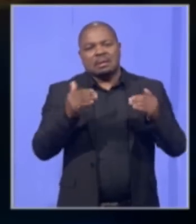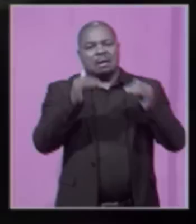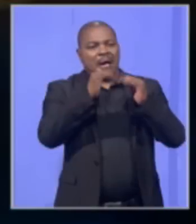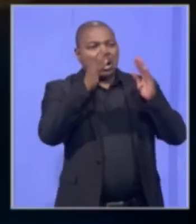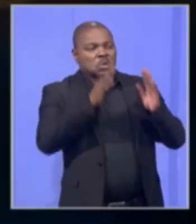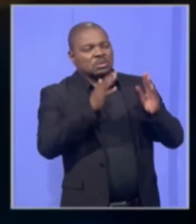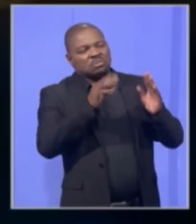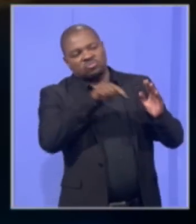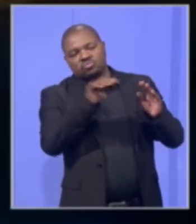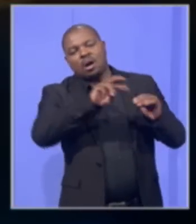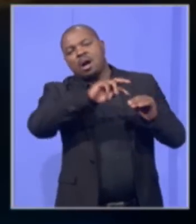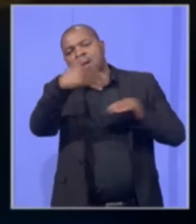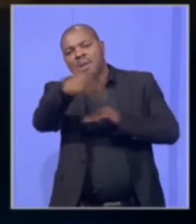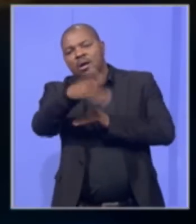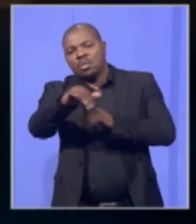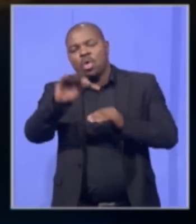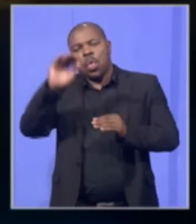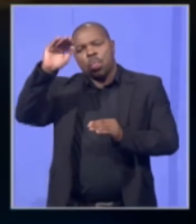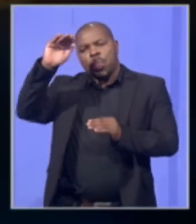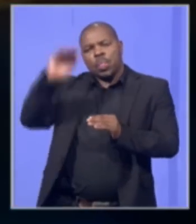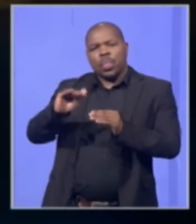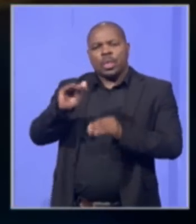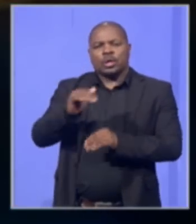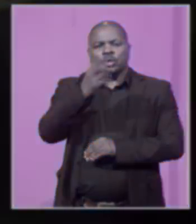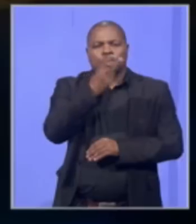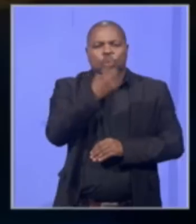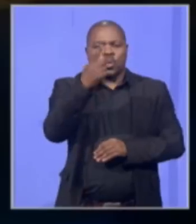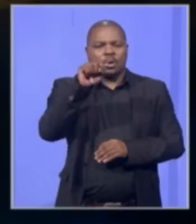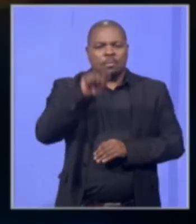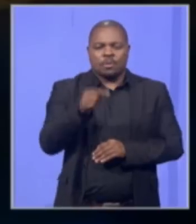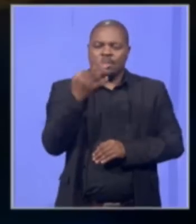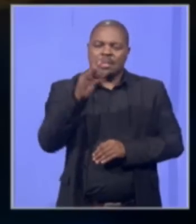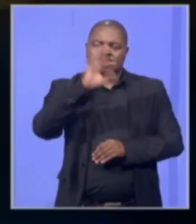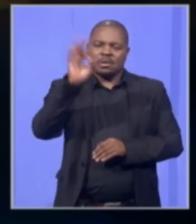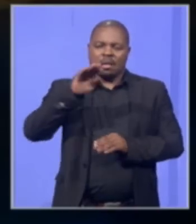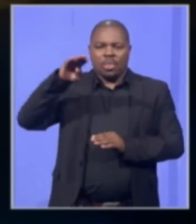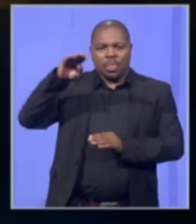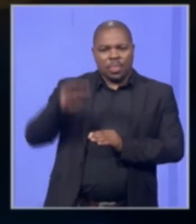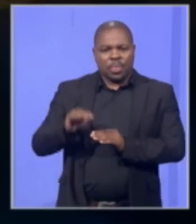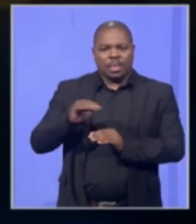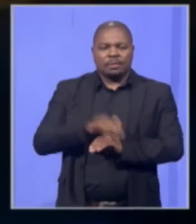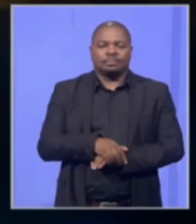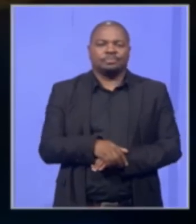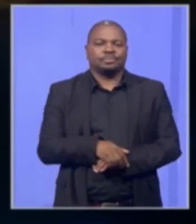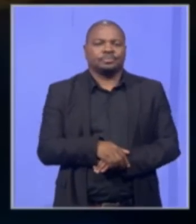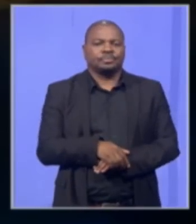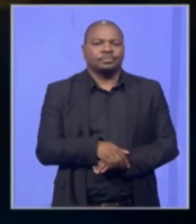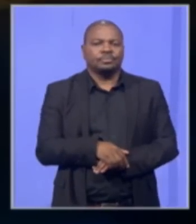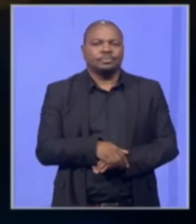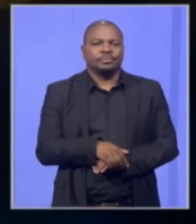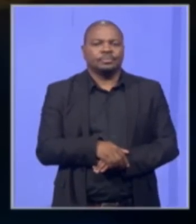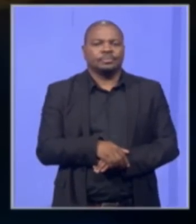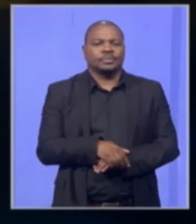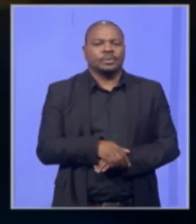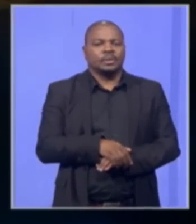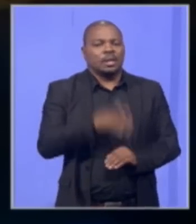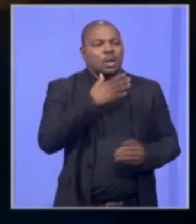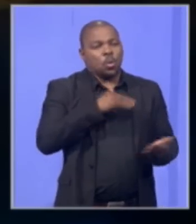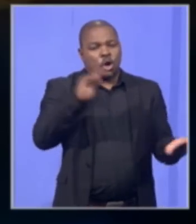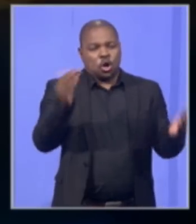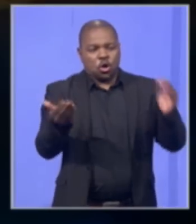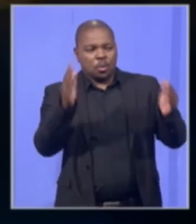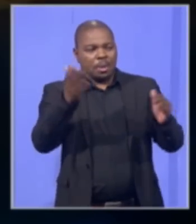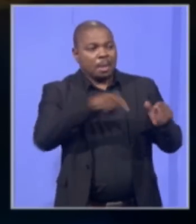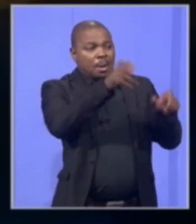e fokotsegile ka diperesente di le 21.3. As in the per capita for the rapes,